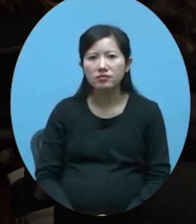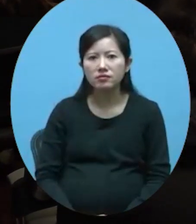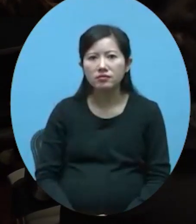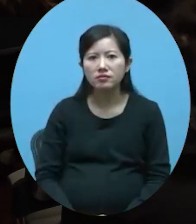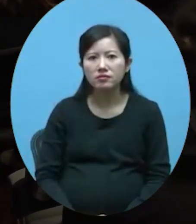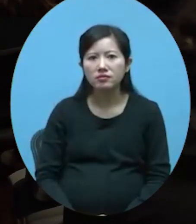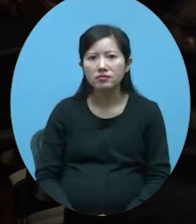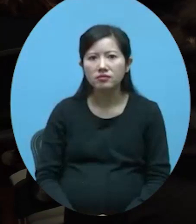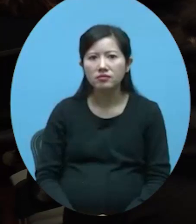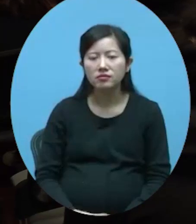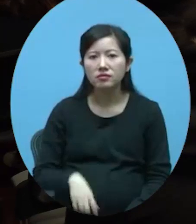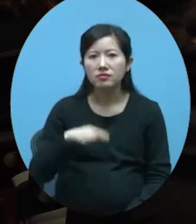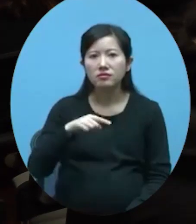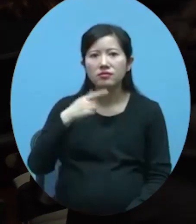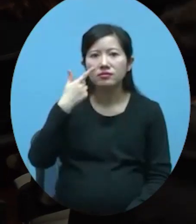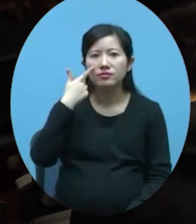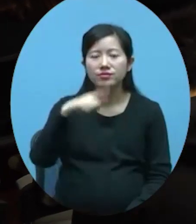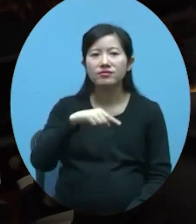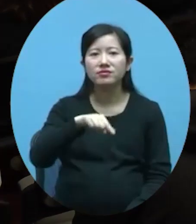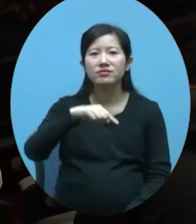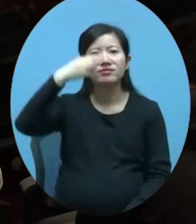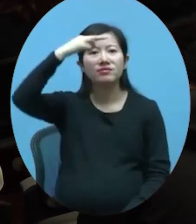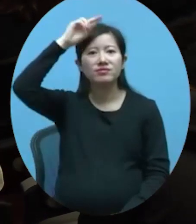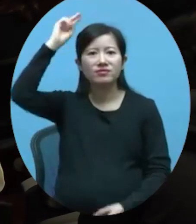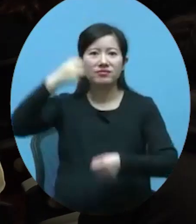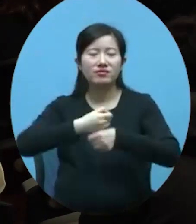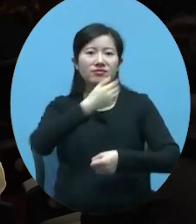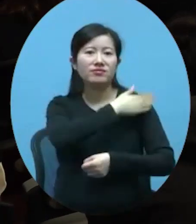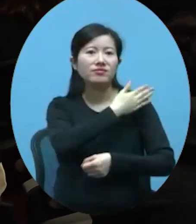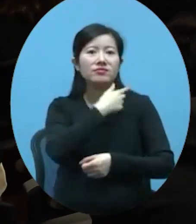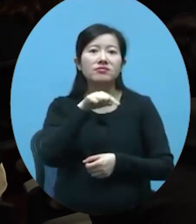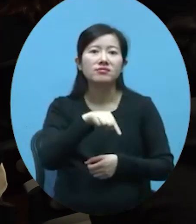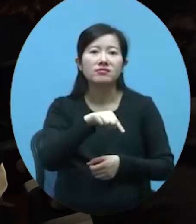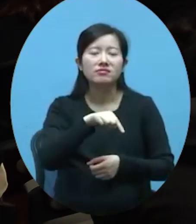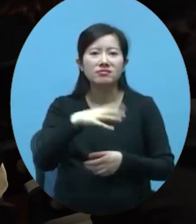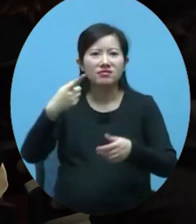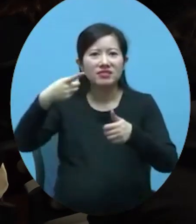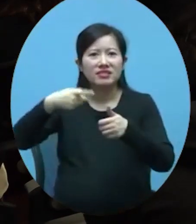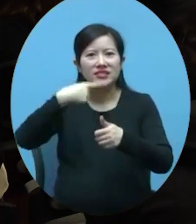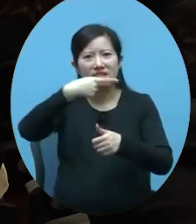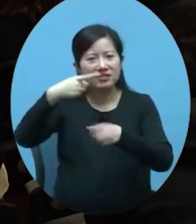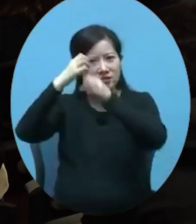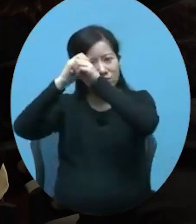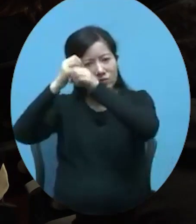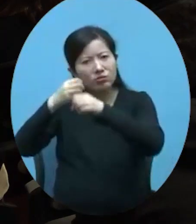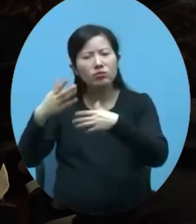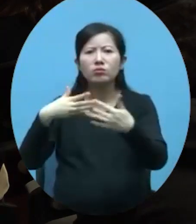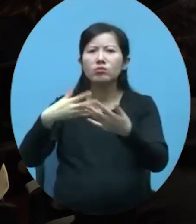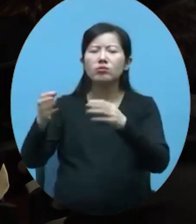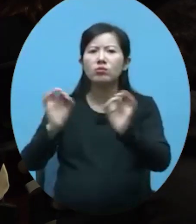the foreign maid she was tested negative the first time before she was tested again to be positive